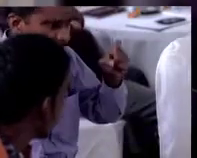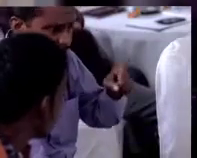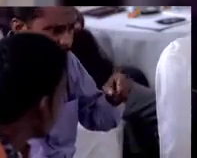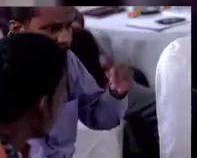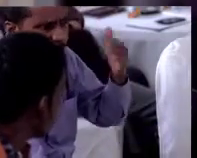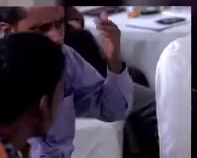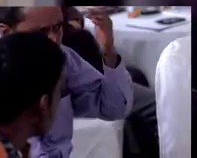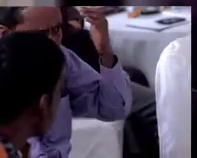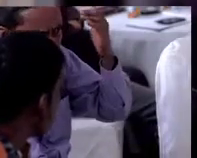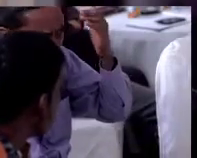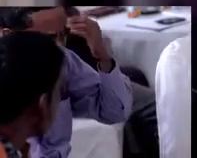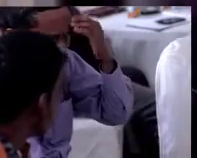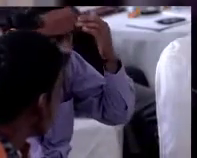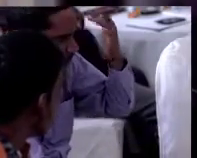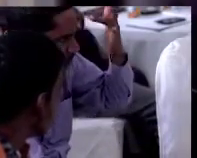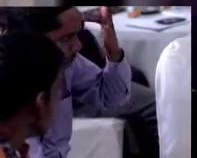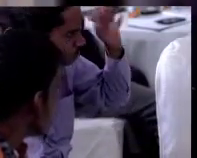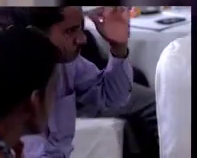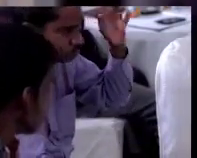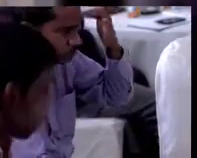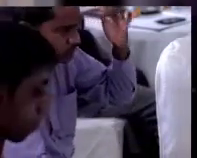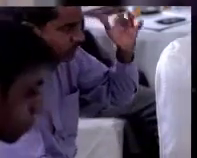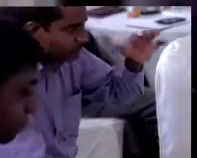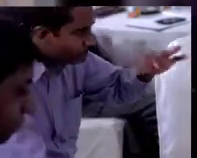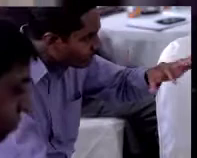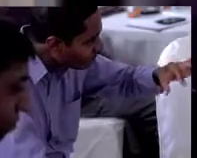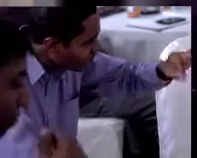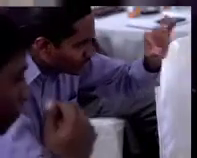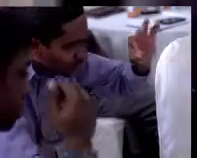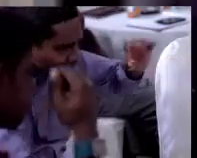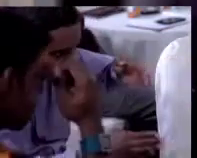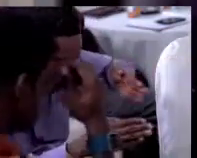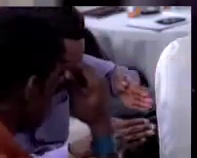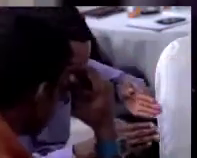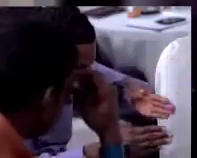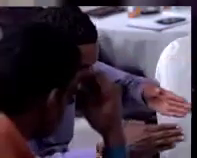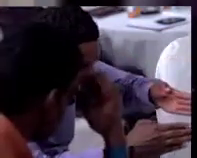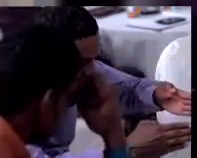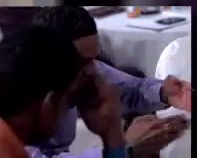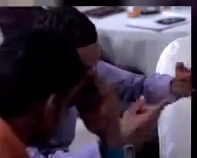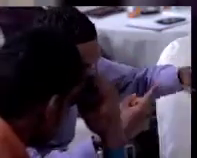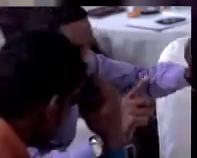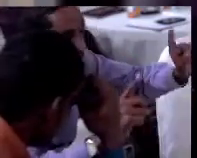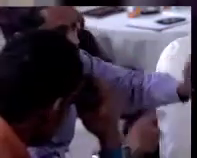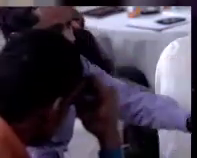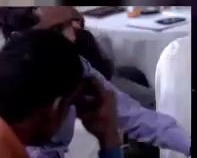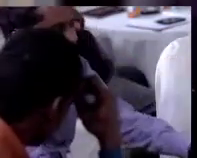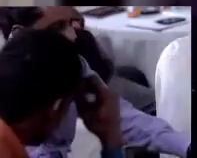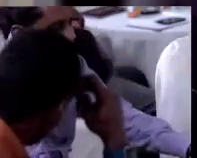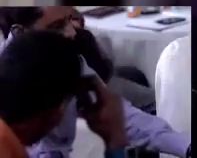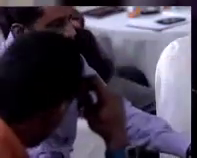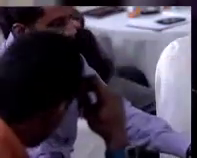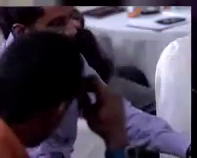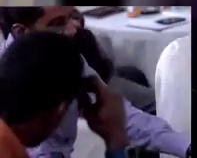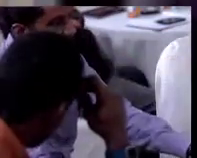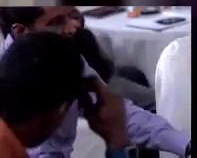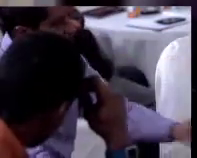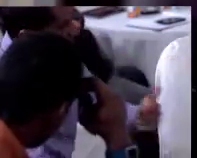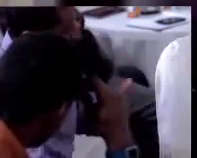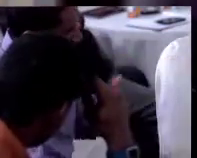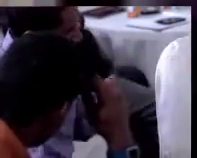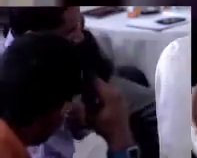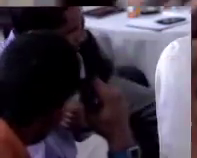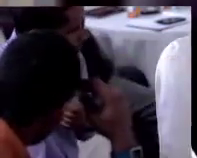them, I had to use intelligence to forge a way forward to live off of